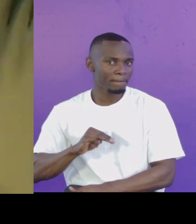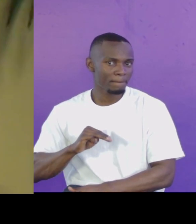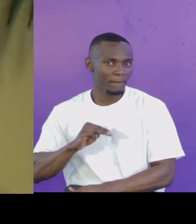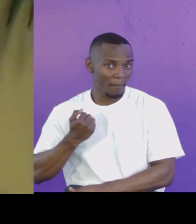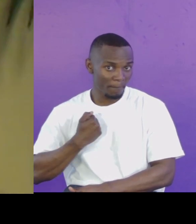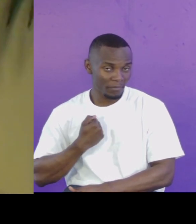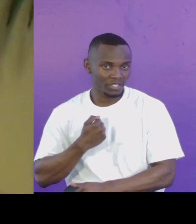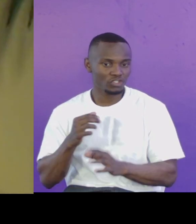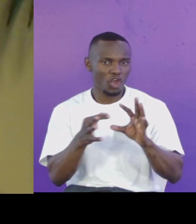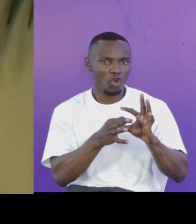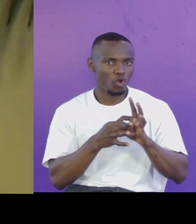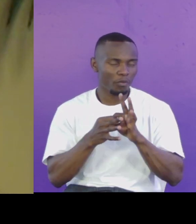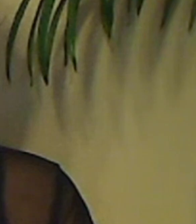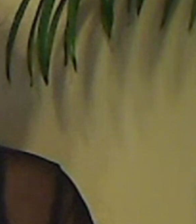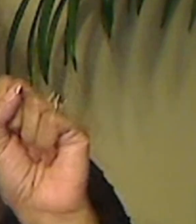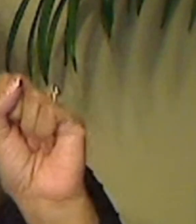2025? Okay.